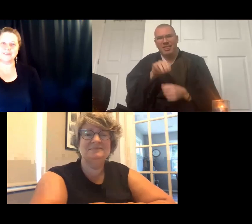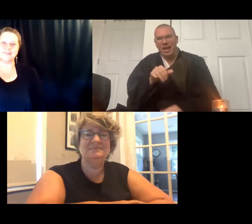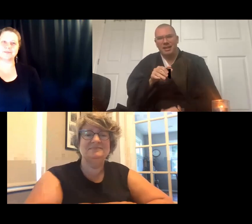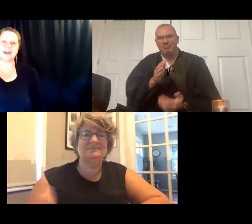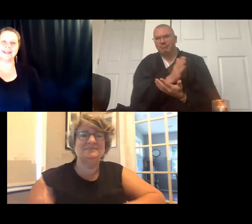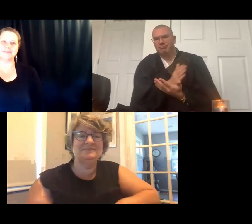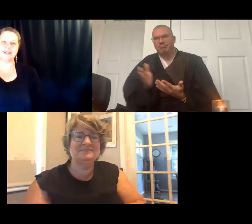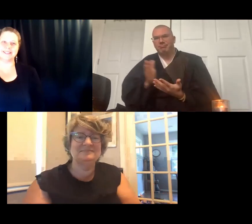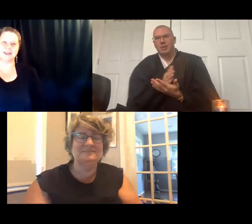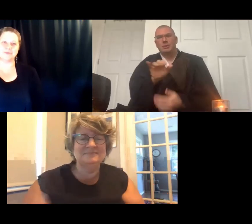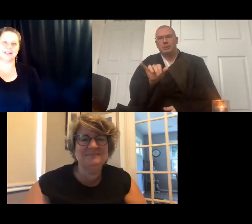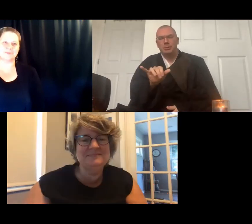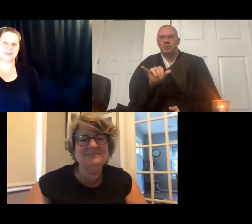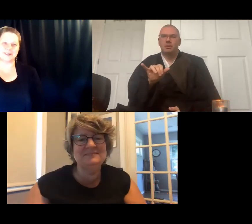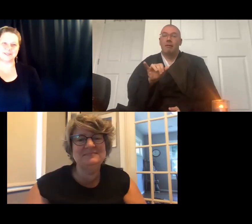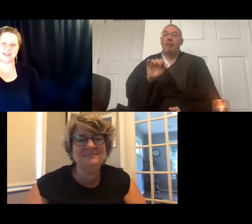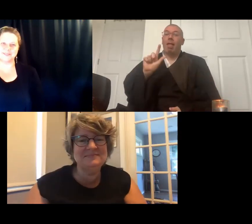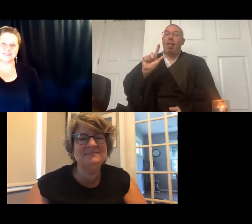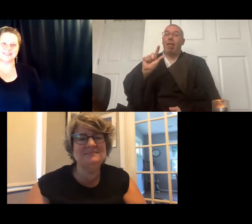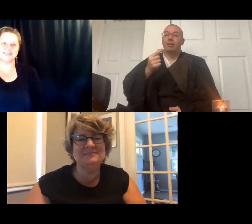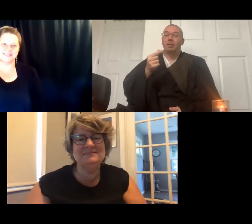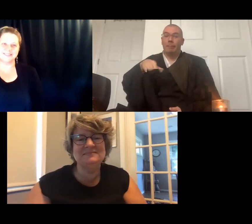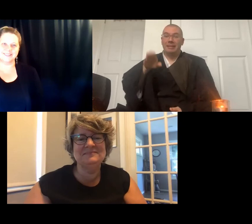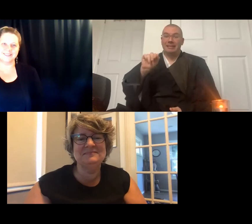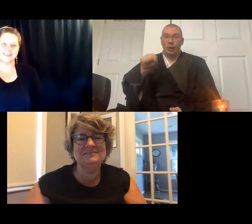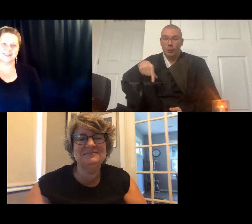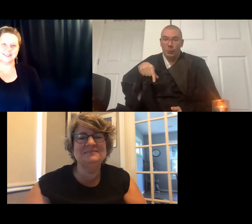We have a variety of ways that we express ourselves.